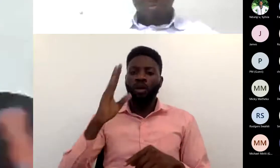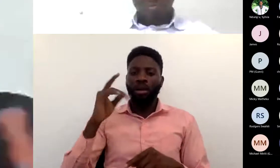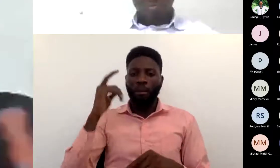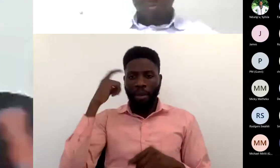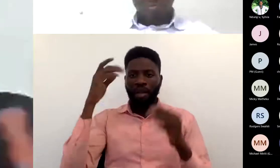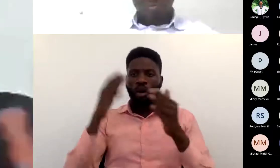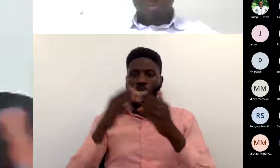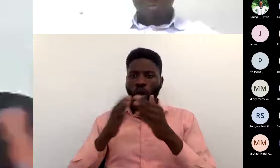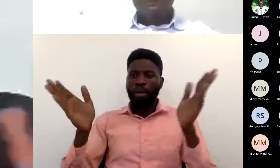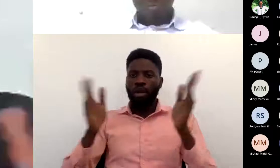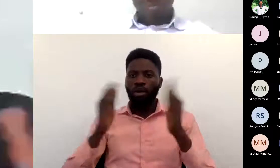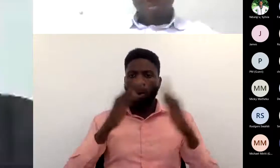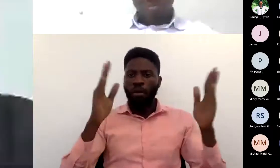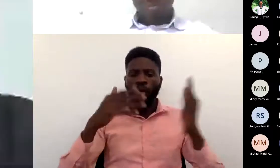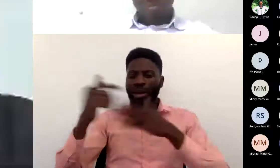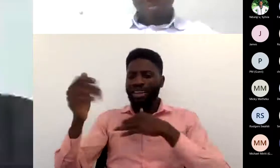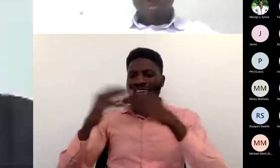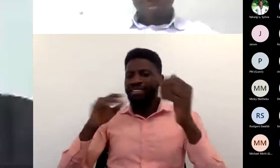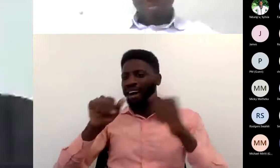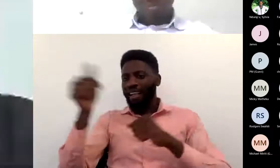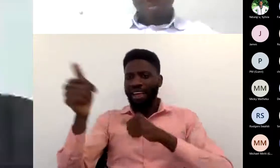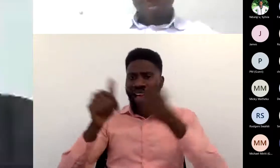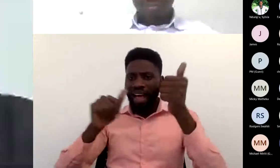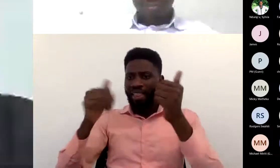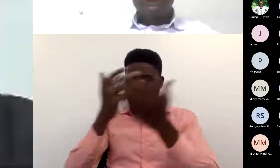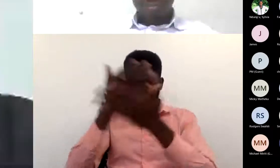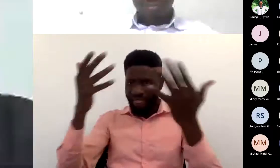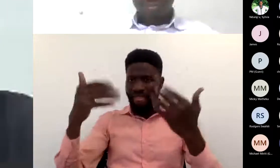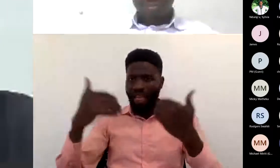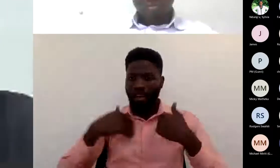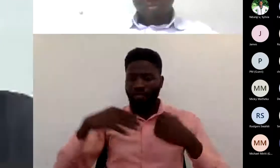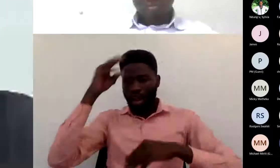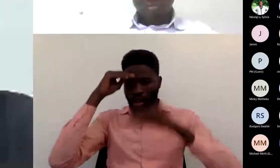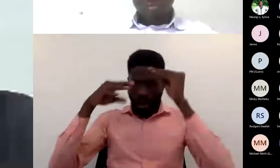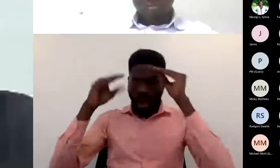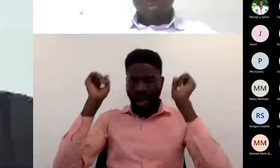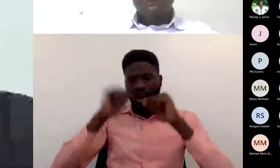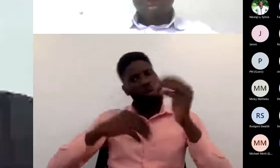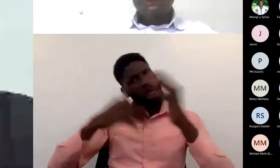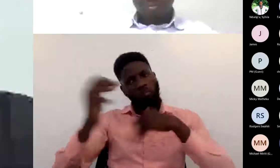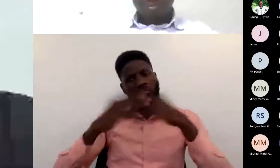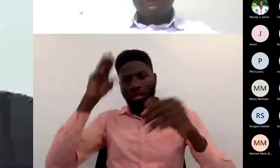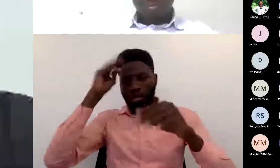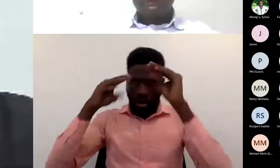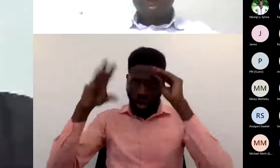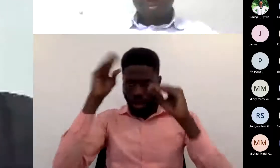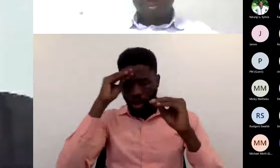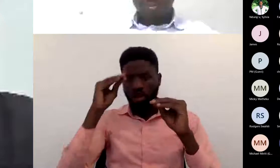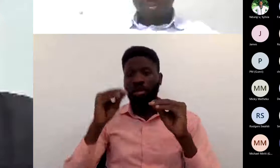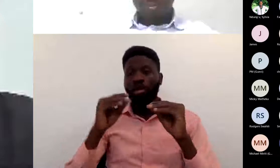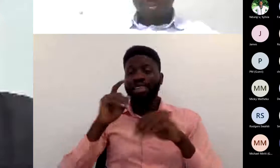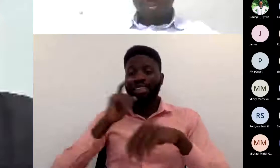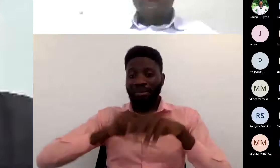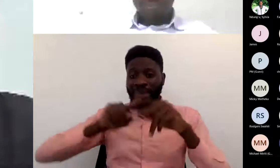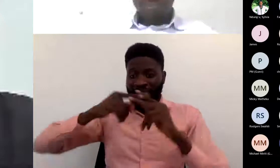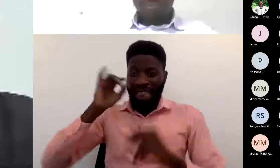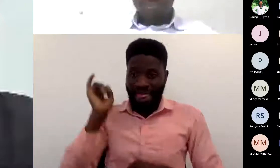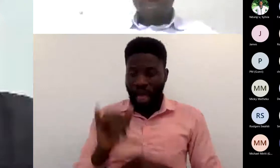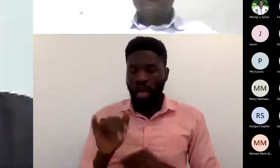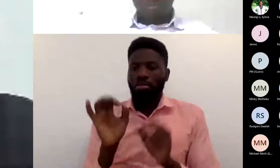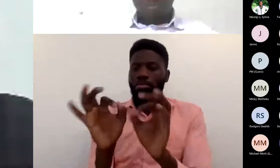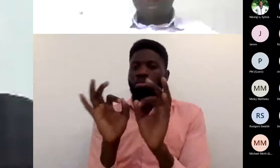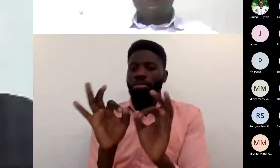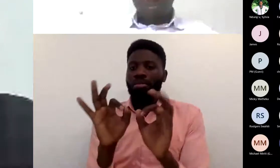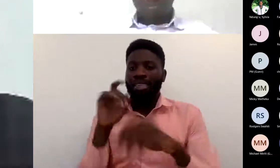my mind to whatever else is out there. Now, that's a great starting point, because once you start learning to open up